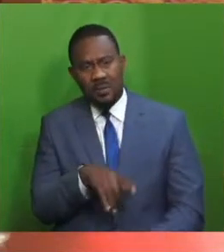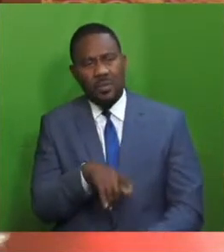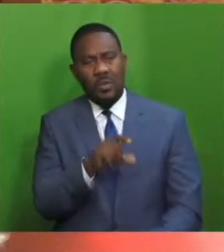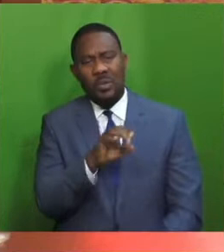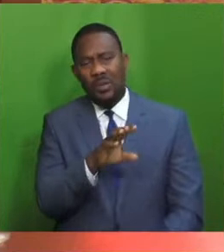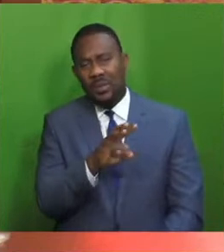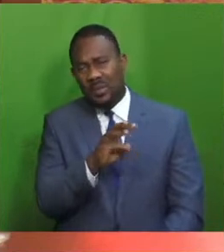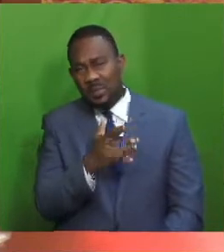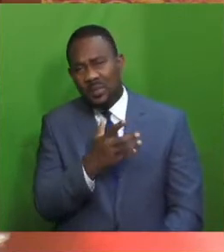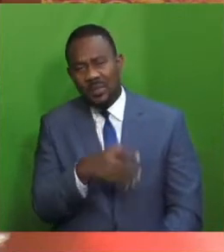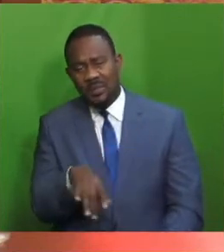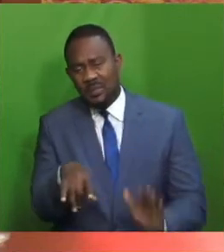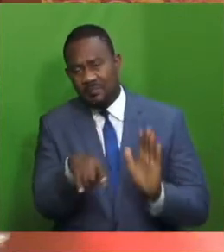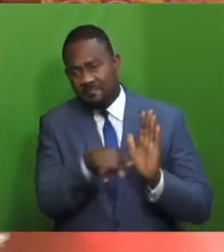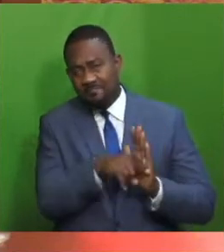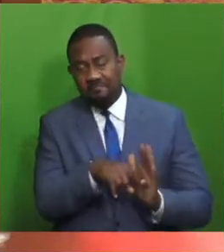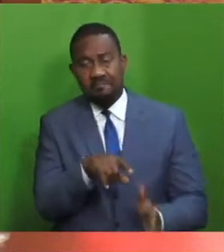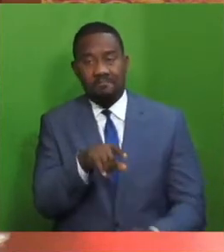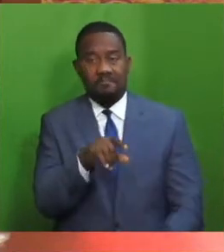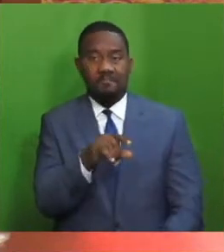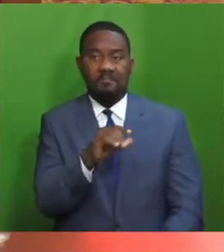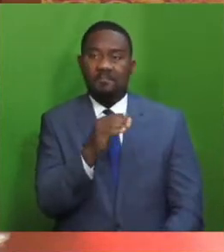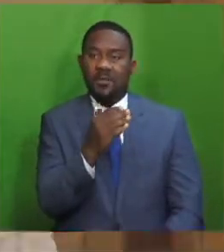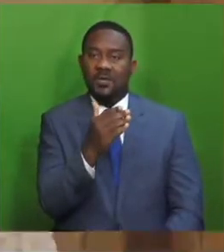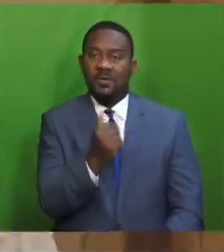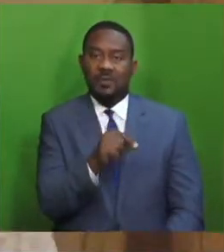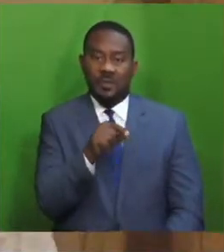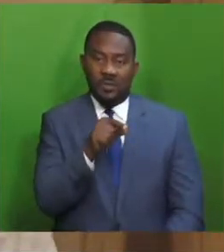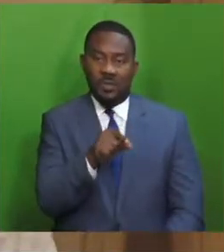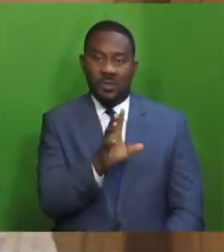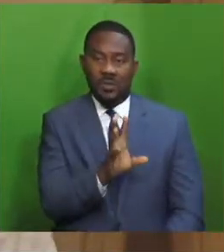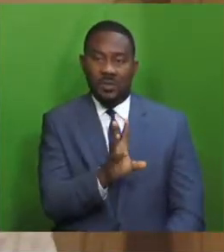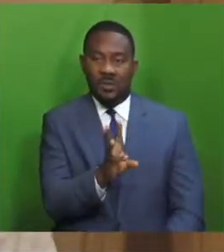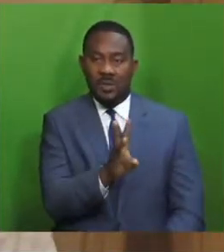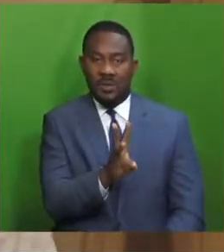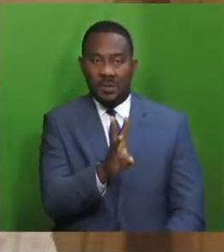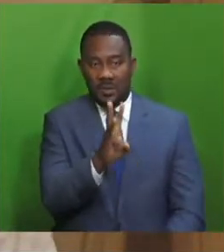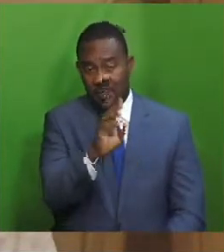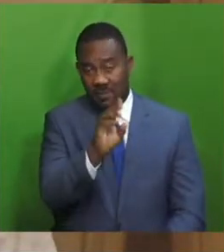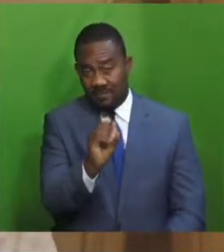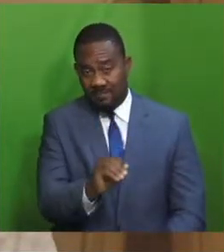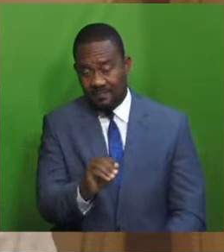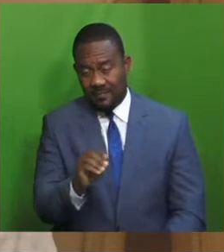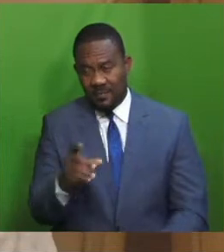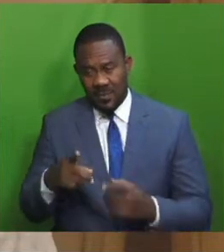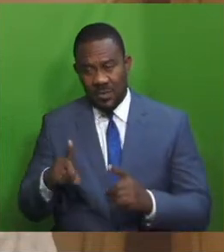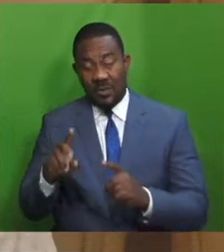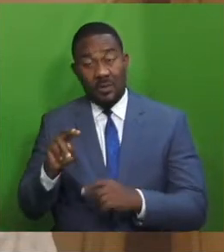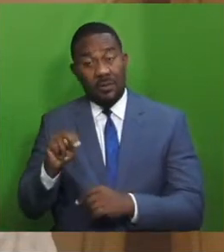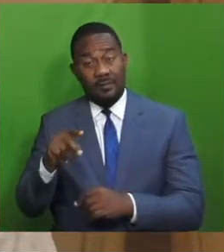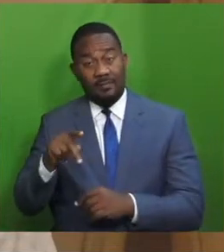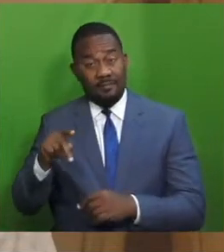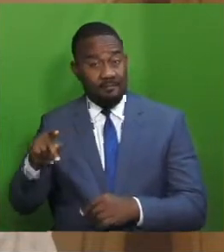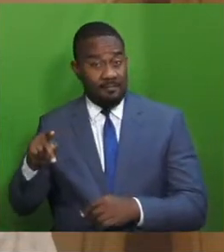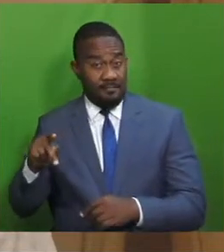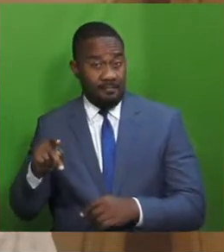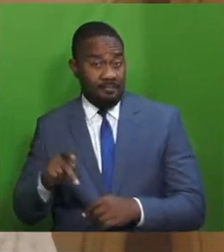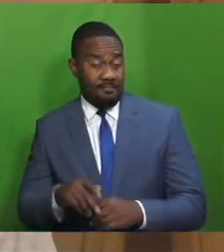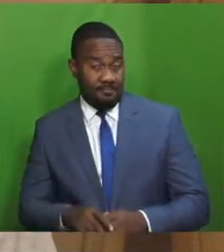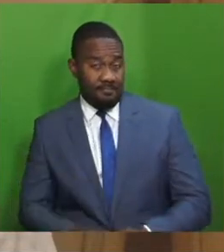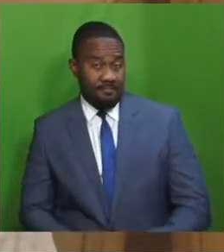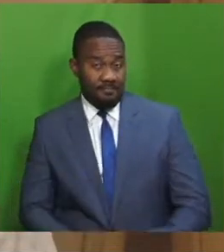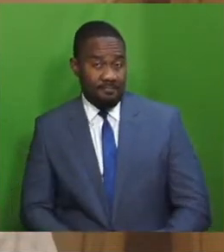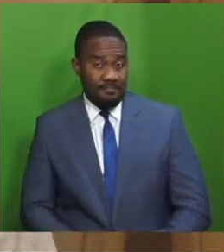gas, negative 15.6%. Under NPP, it bounced up strongly